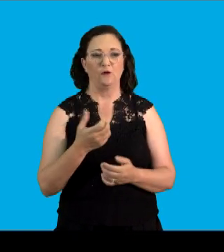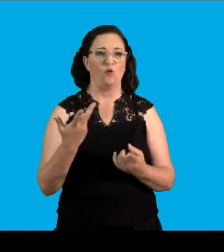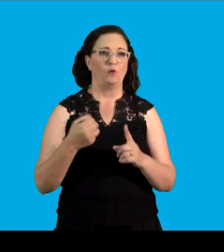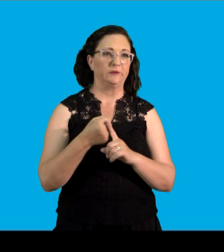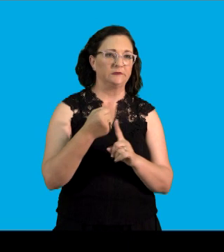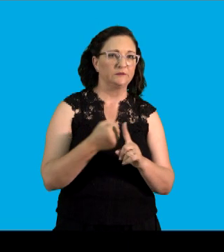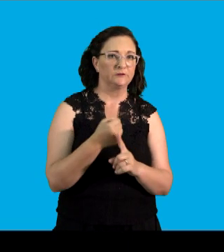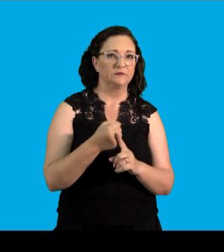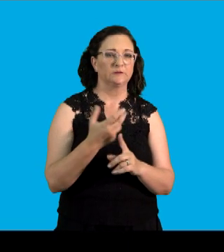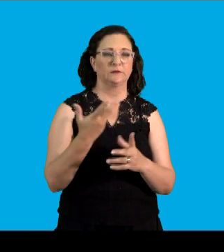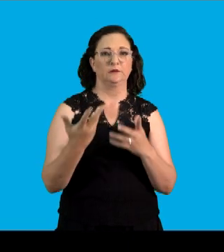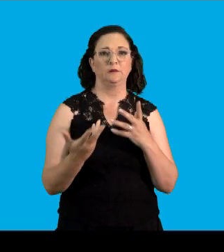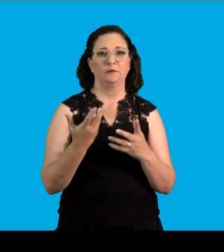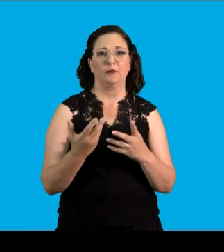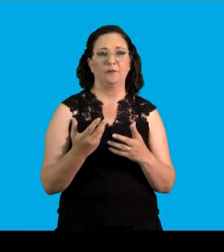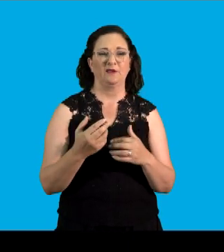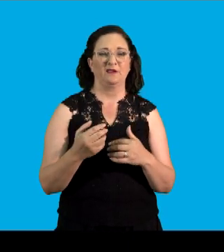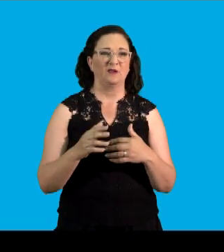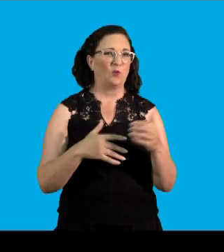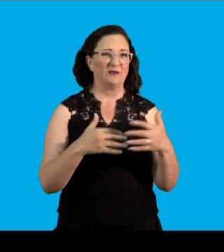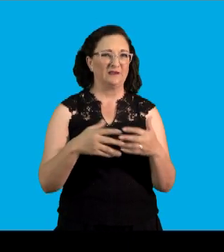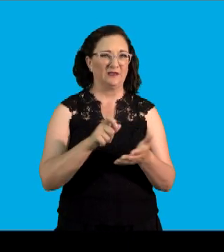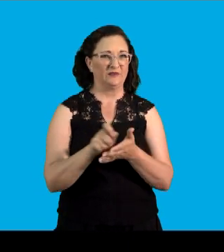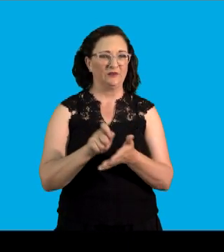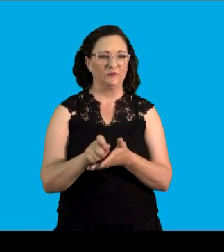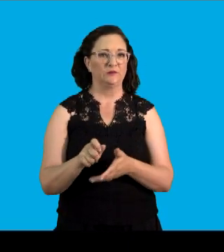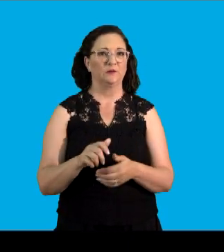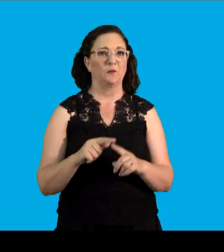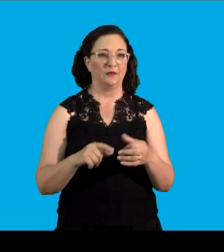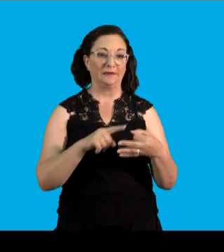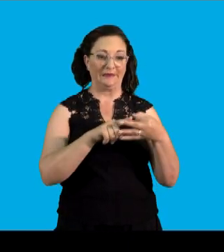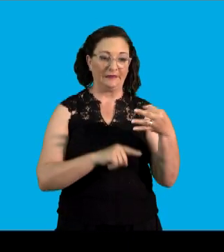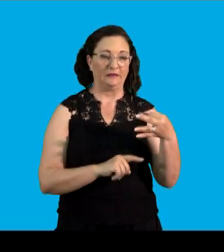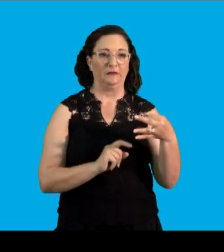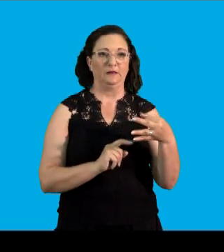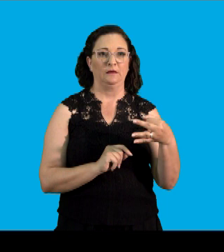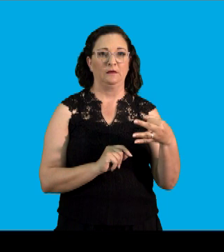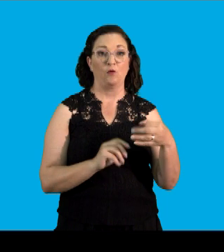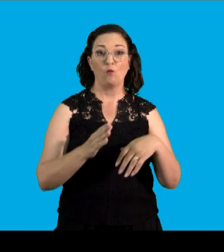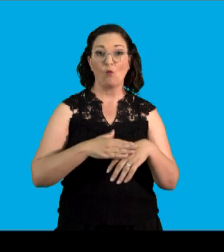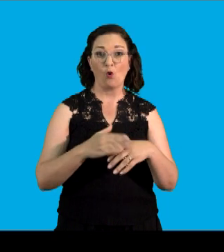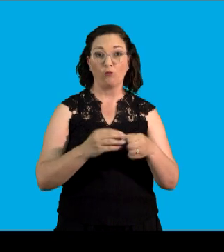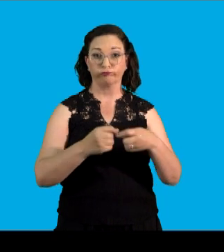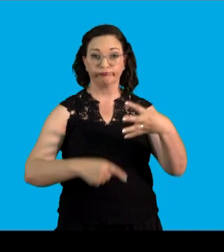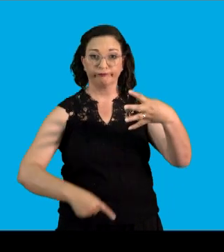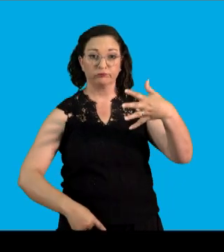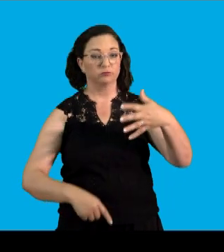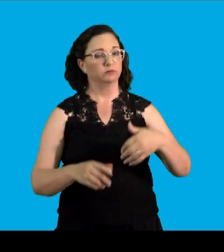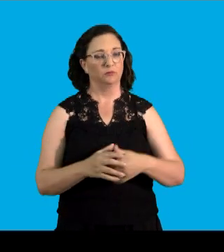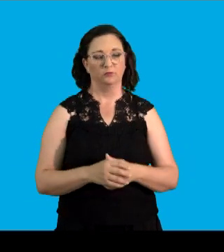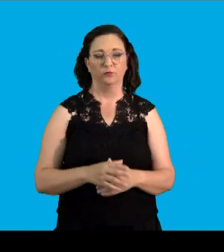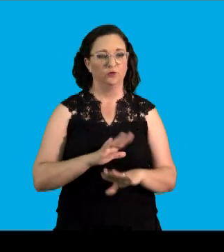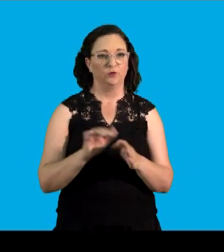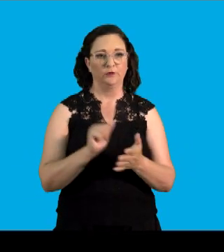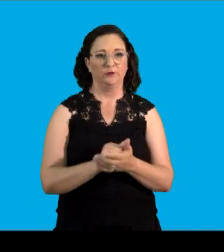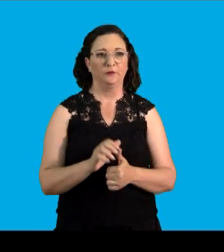perseverance maybe, and then number 3 you write whatever that you're writing, but you just writing 3. You can't give us more than 3. Then you're